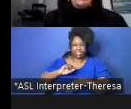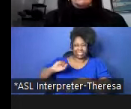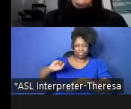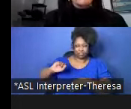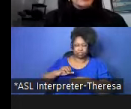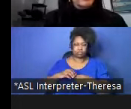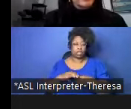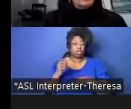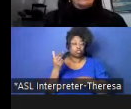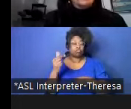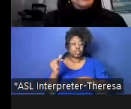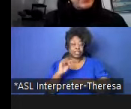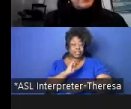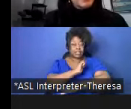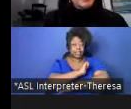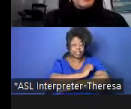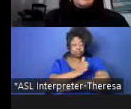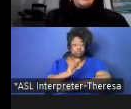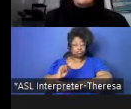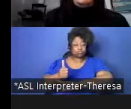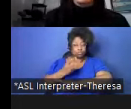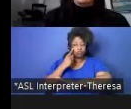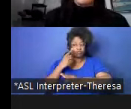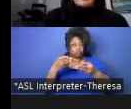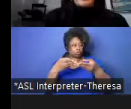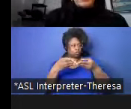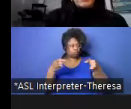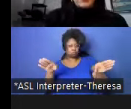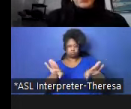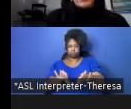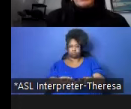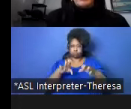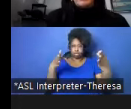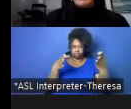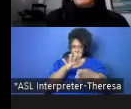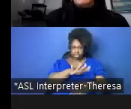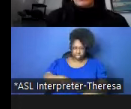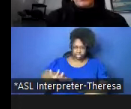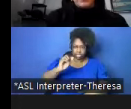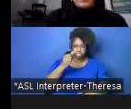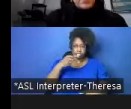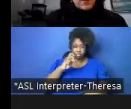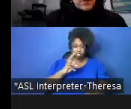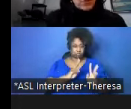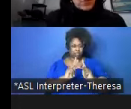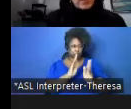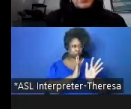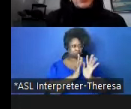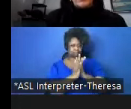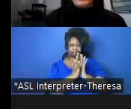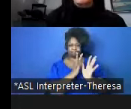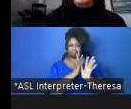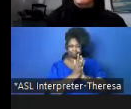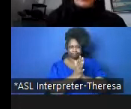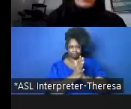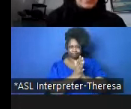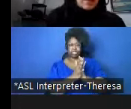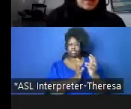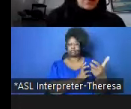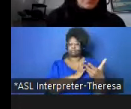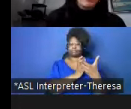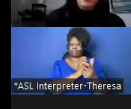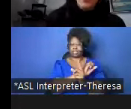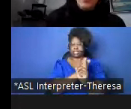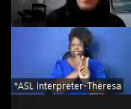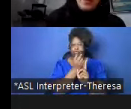programs on public open space in order to help meet the goals of scenario 1. So really focusing